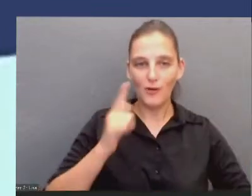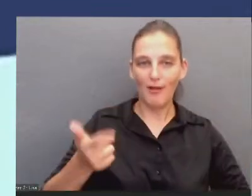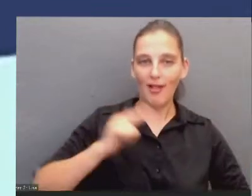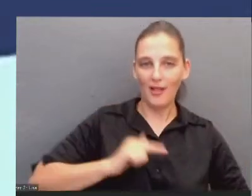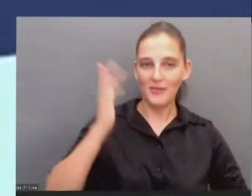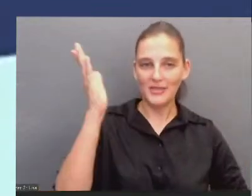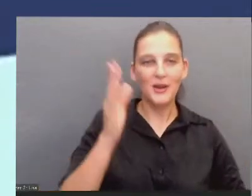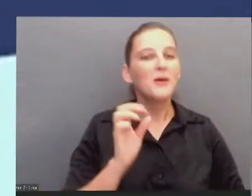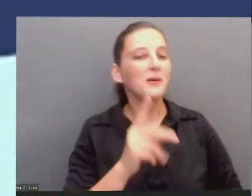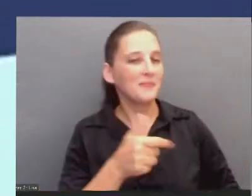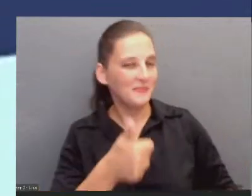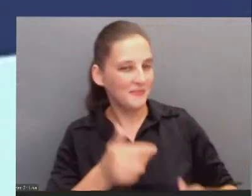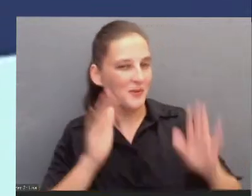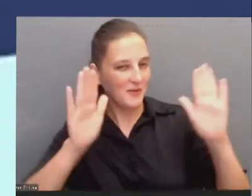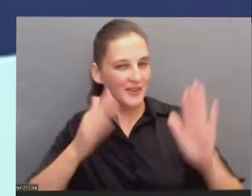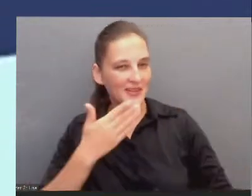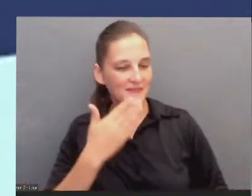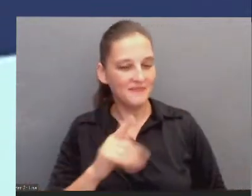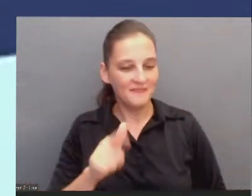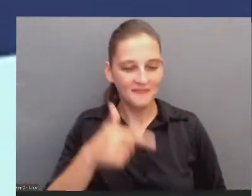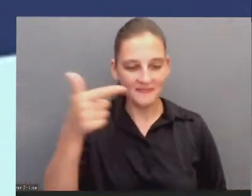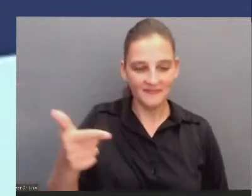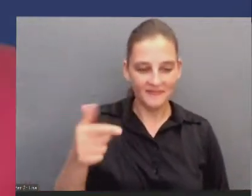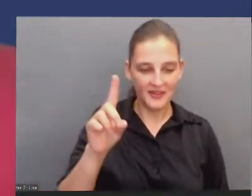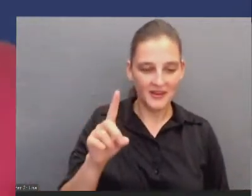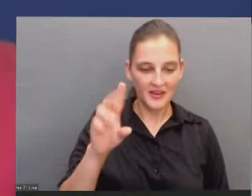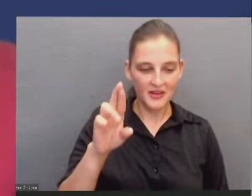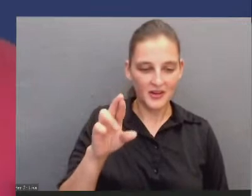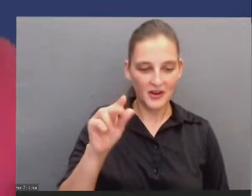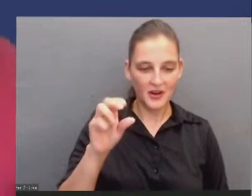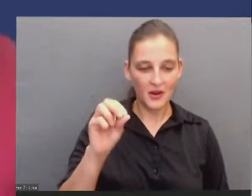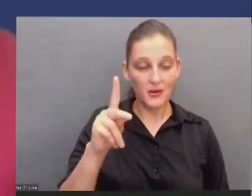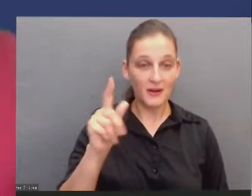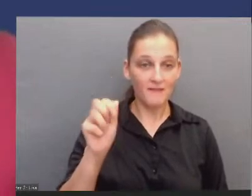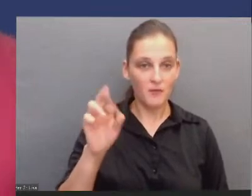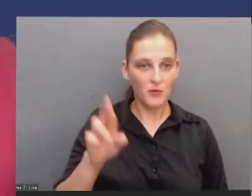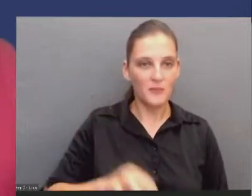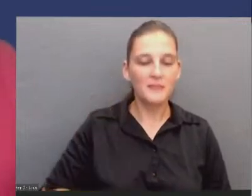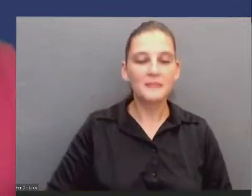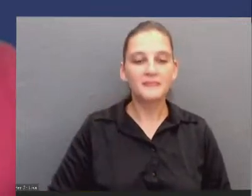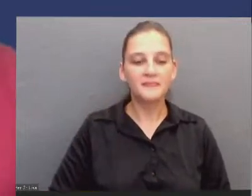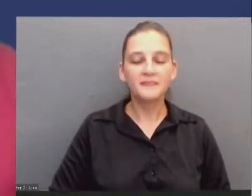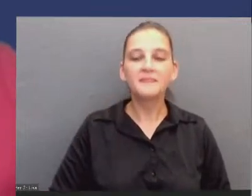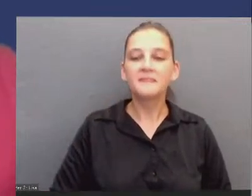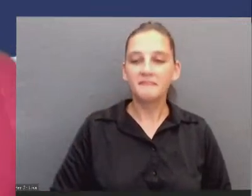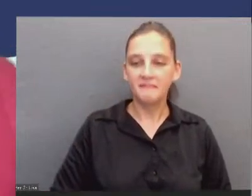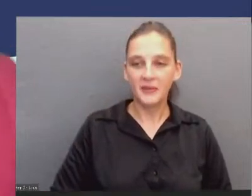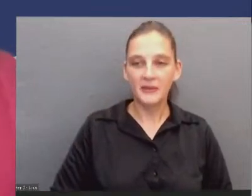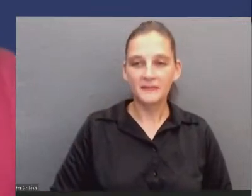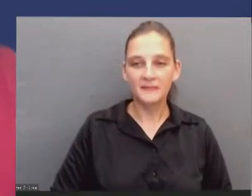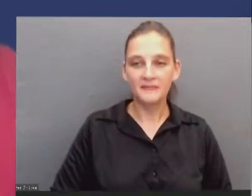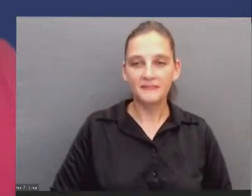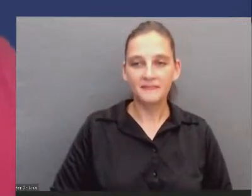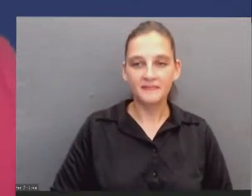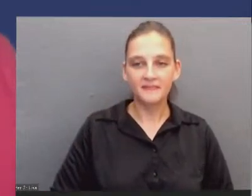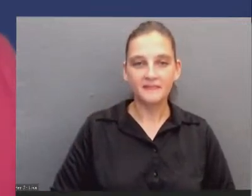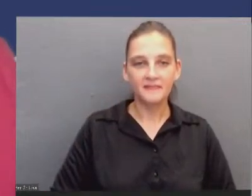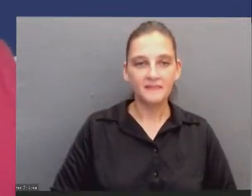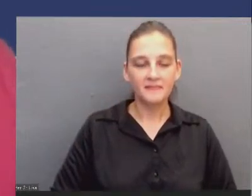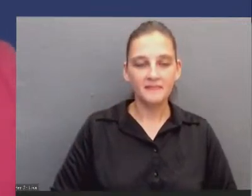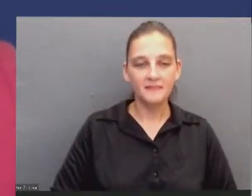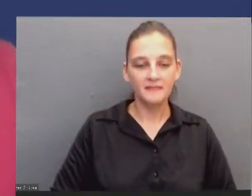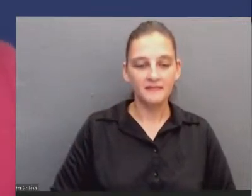so much. Back to you, Dr. Okafor. All right, thanks. So I just